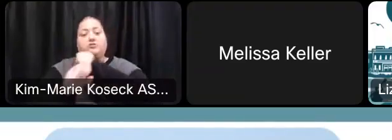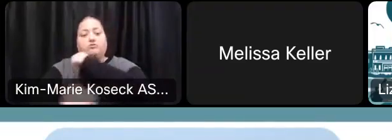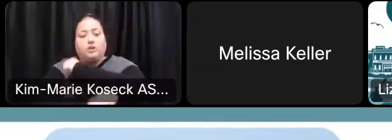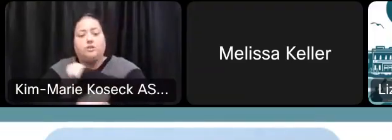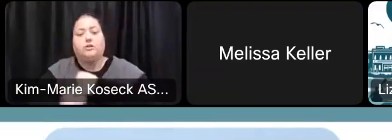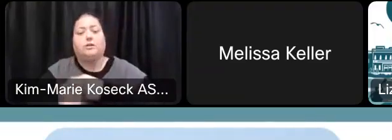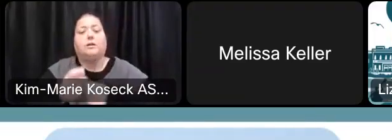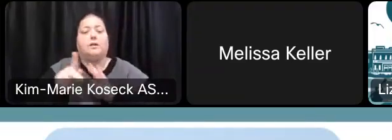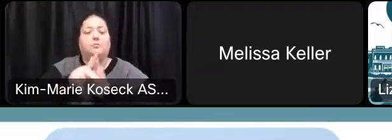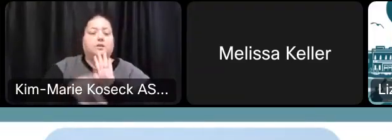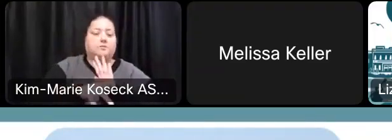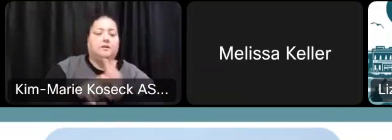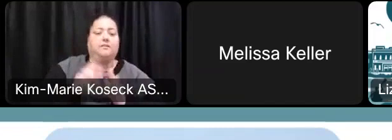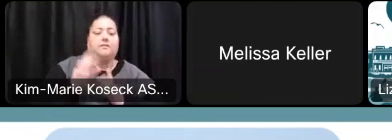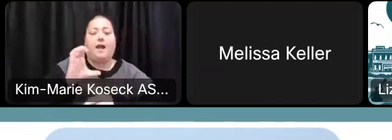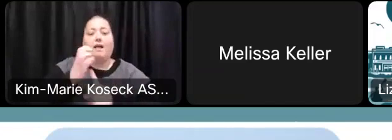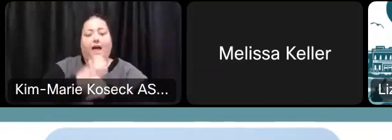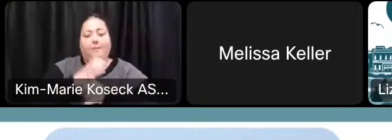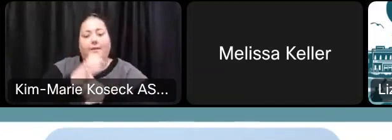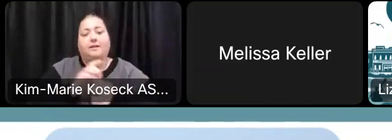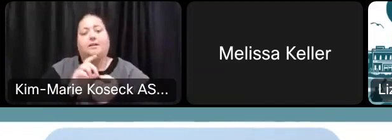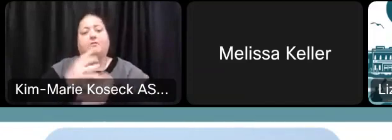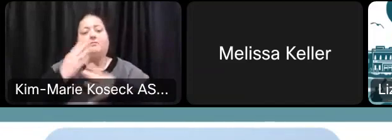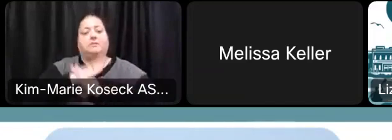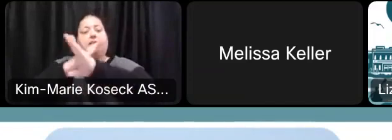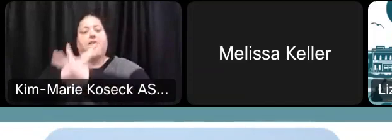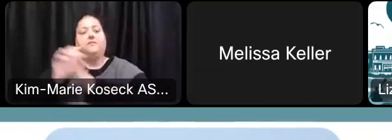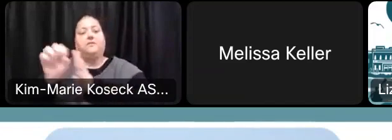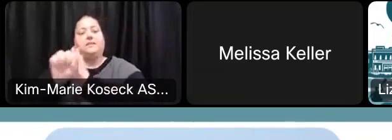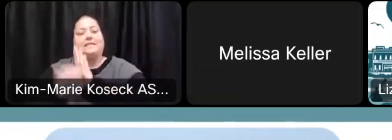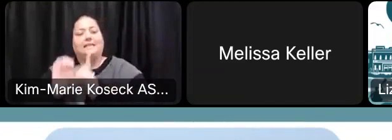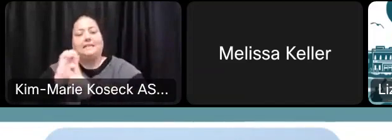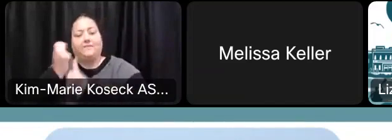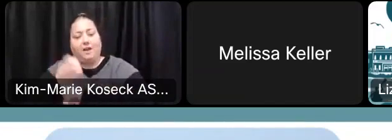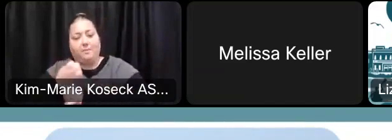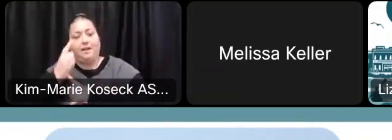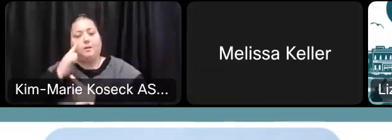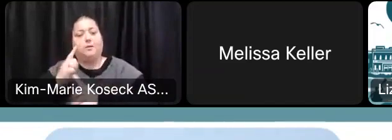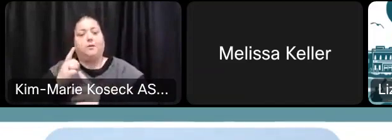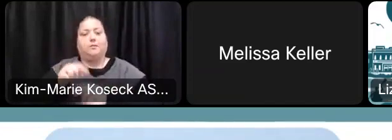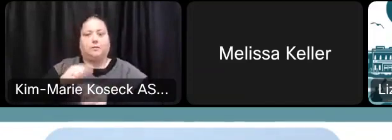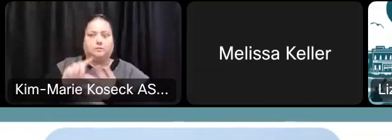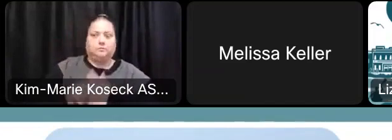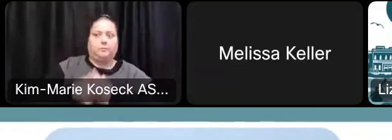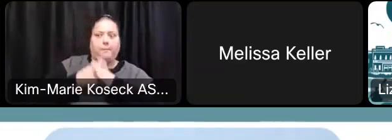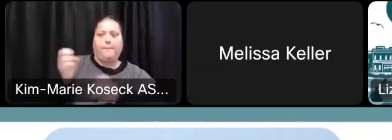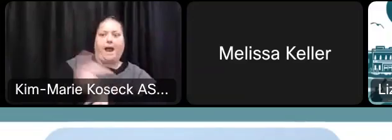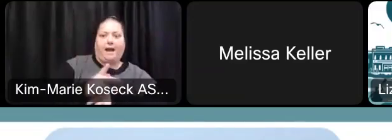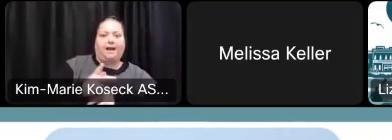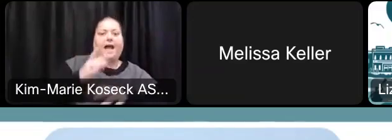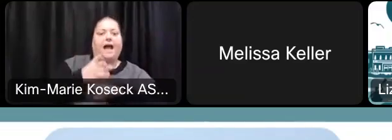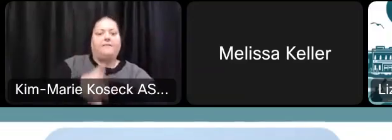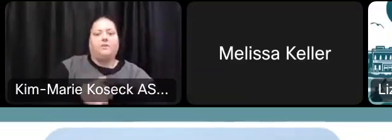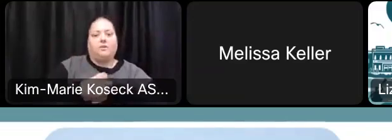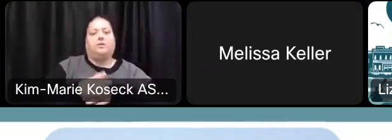the principles of climate resiliency, which is improving the ability of our state's environment to bounce back from extreme weather events, and climate adaptation,